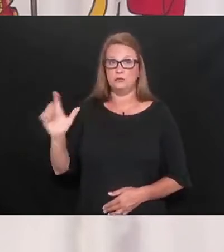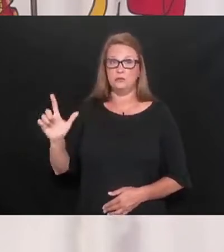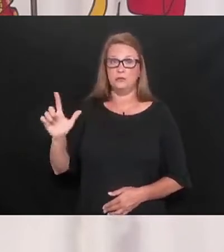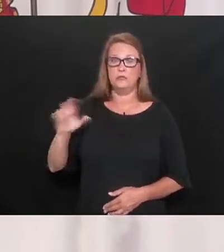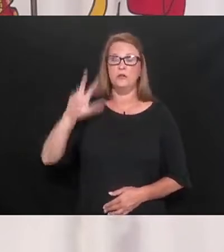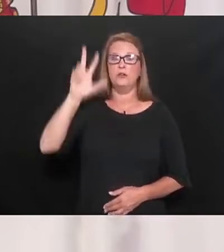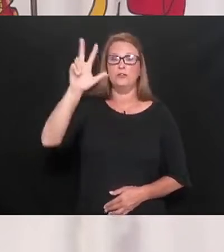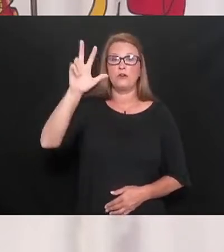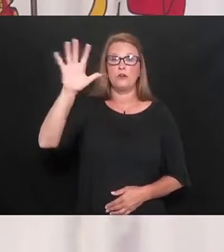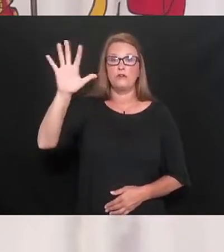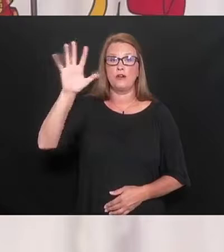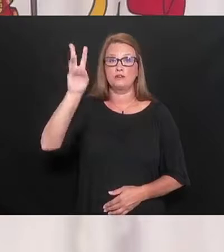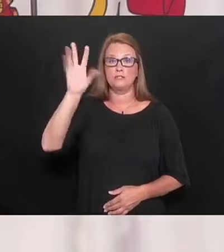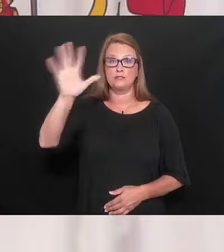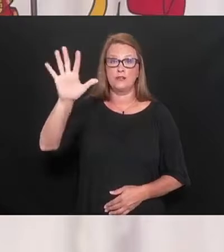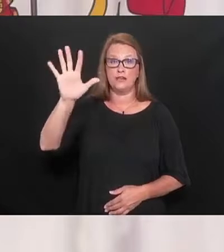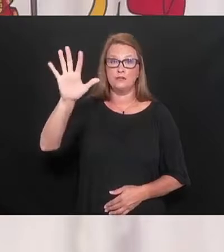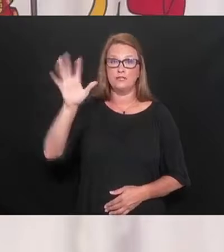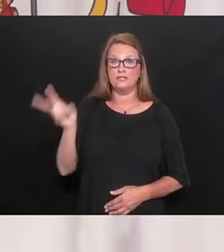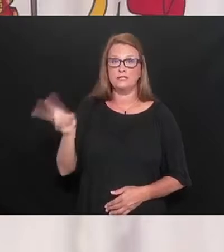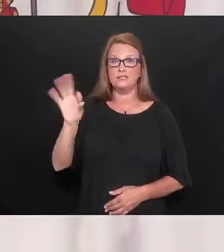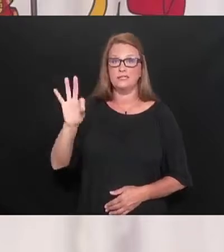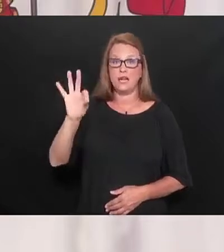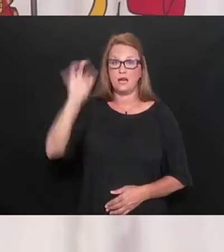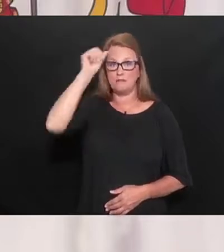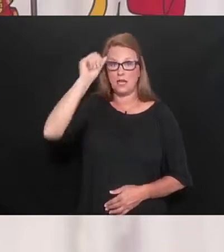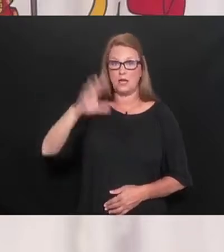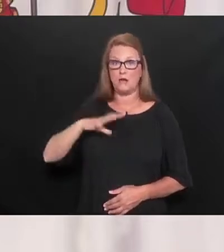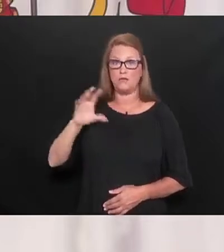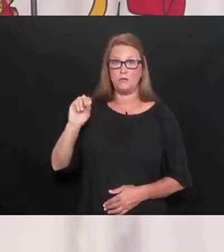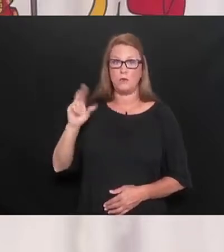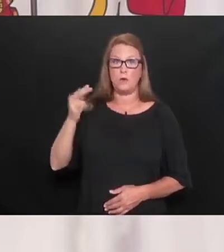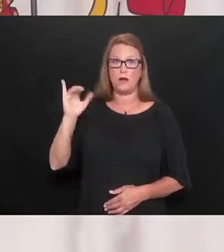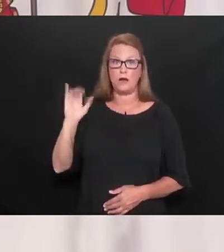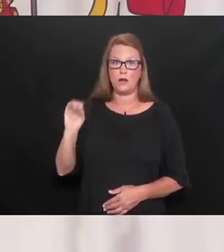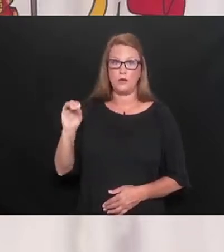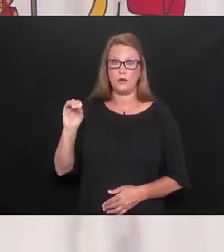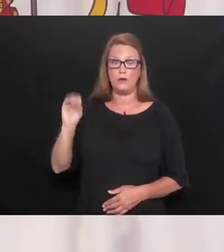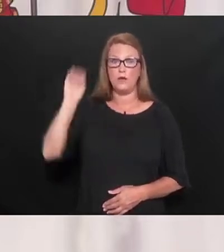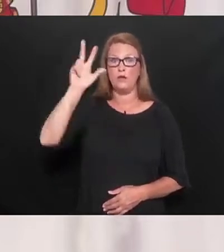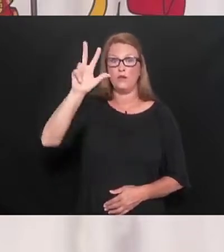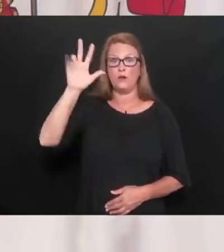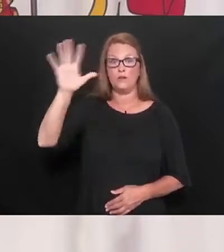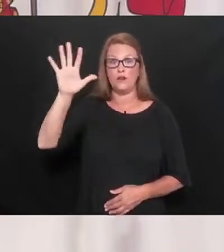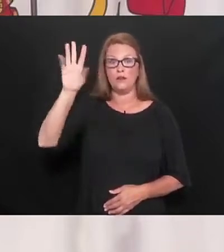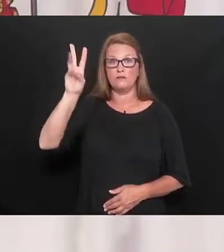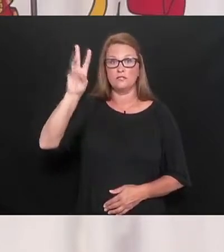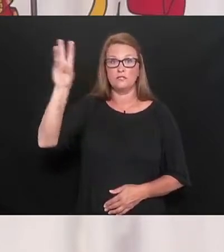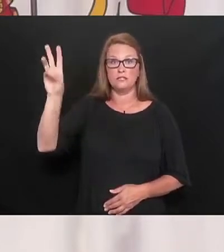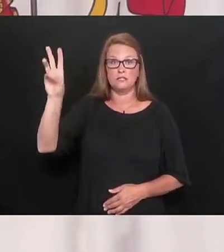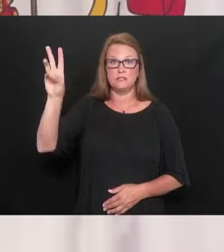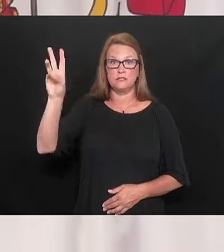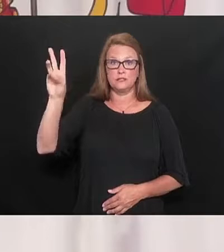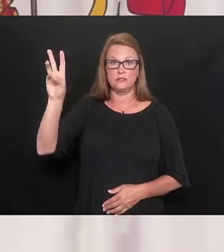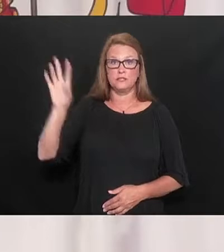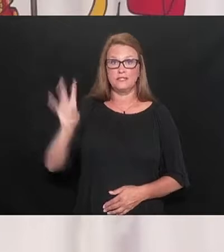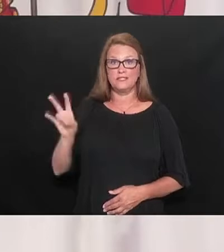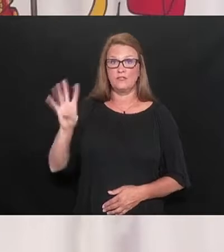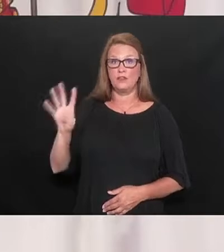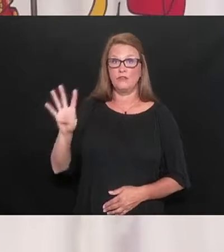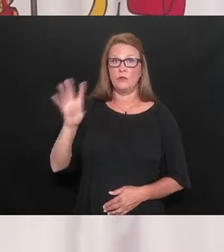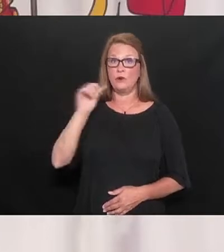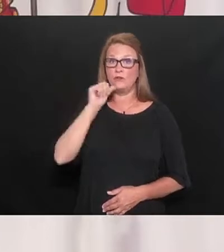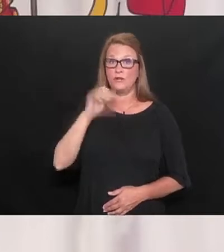The 3,565th death, a 69-year-old male from Ohio County. The 3,566th death, a